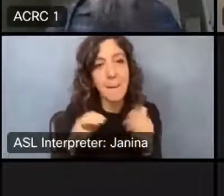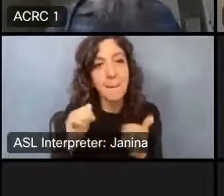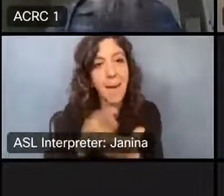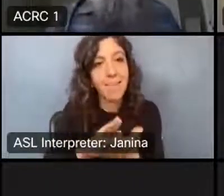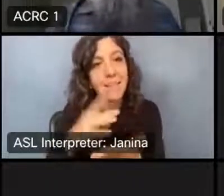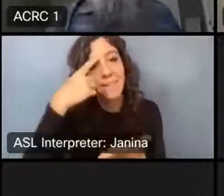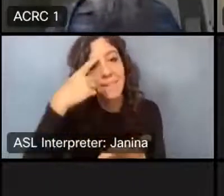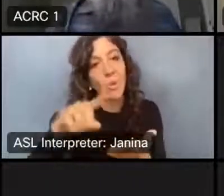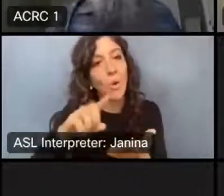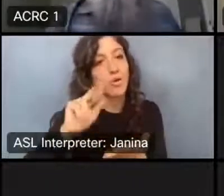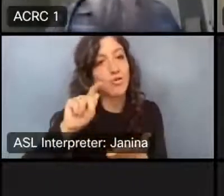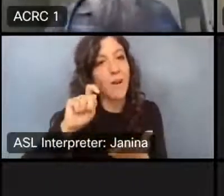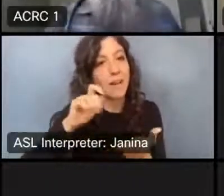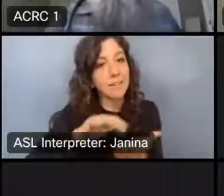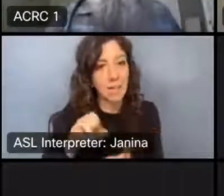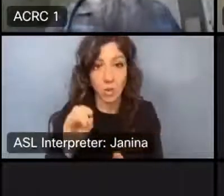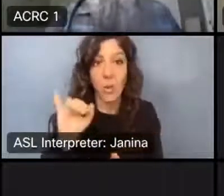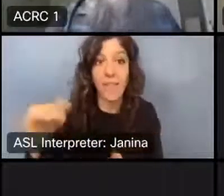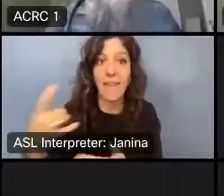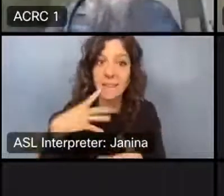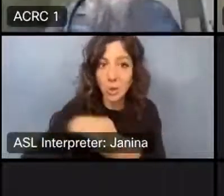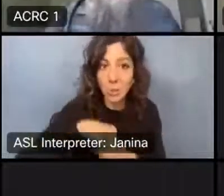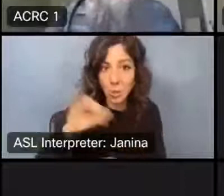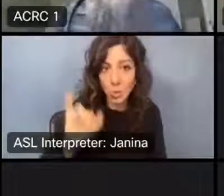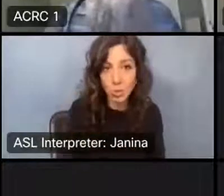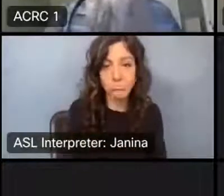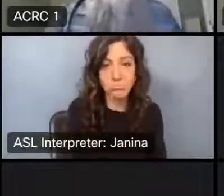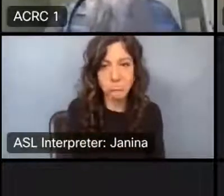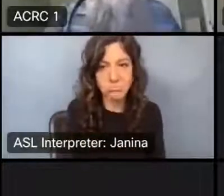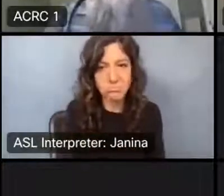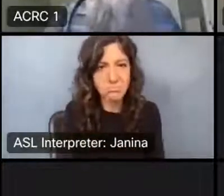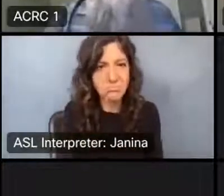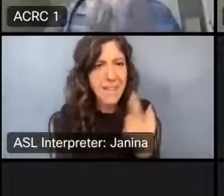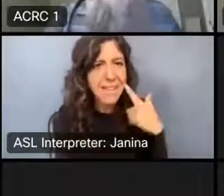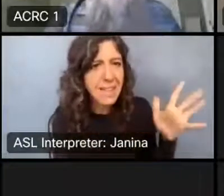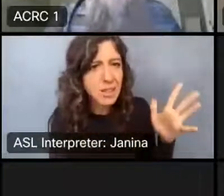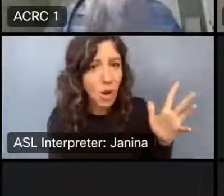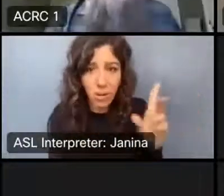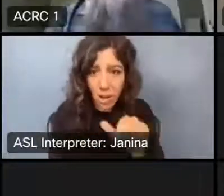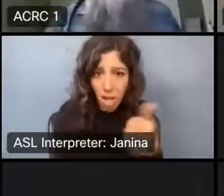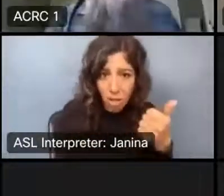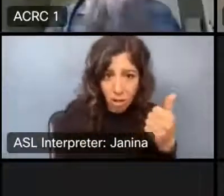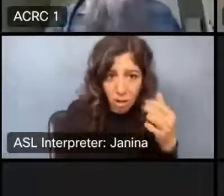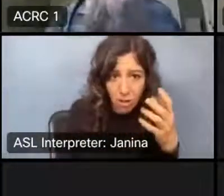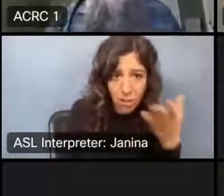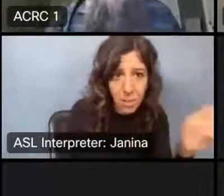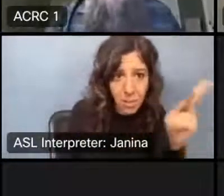rate study. So that is also included. I think that covers it. Was anybody else there? Did I miss anything?